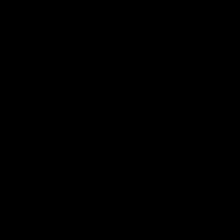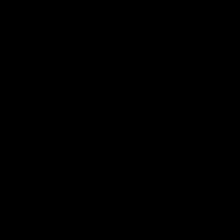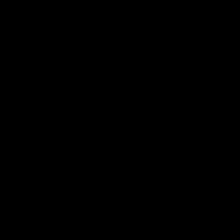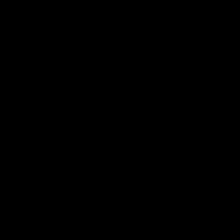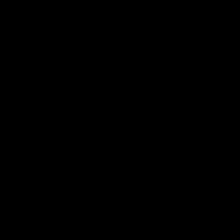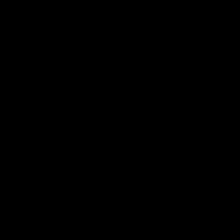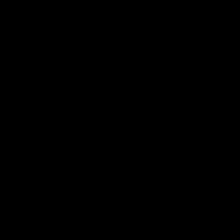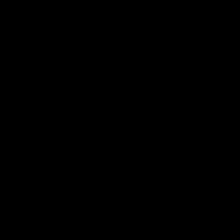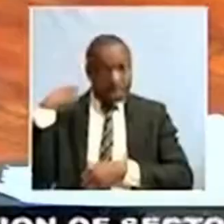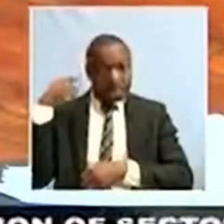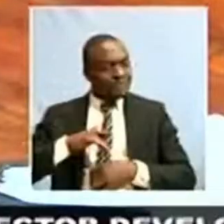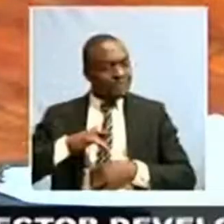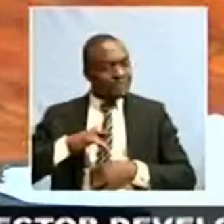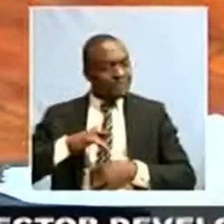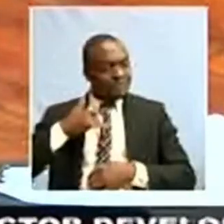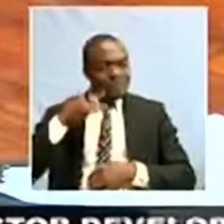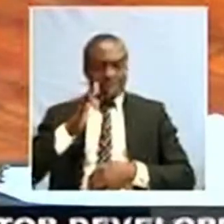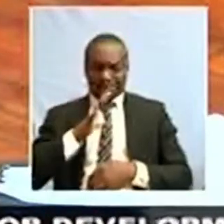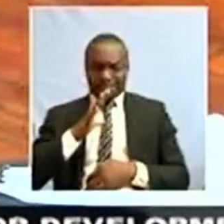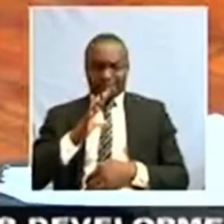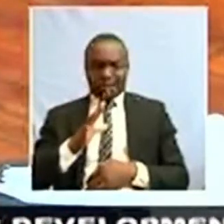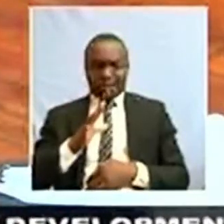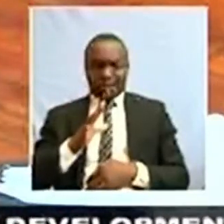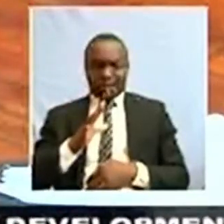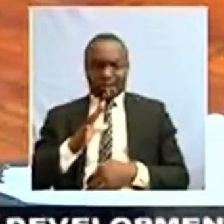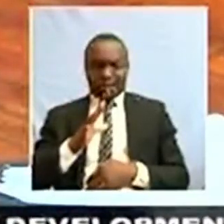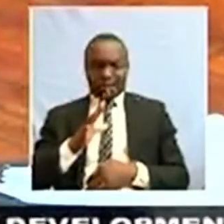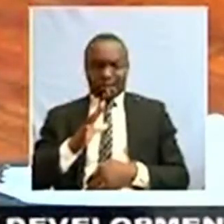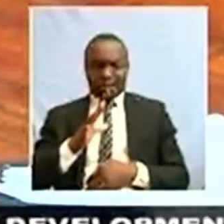feel you are okay? Because we are making,